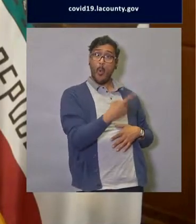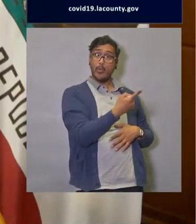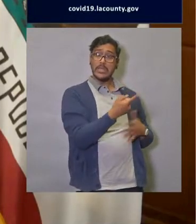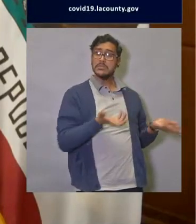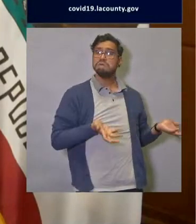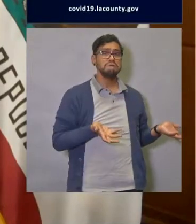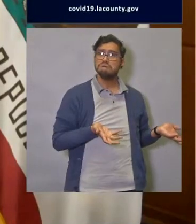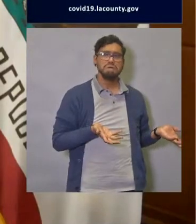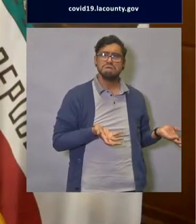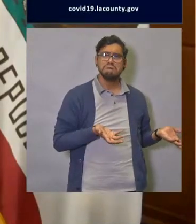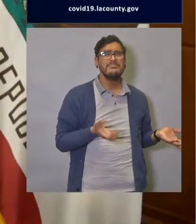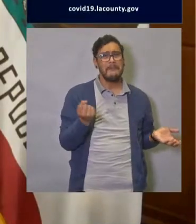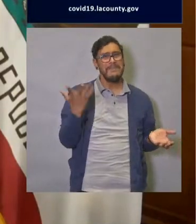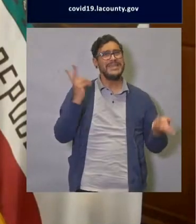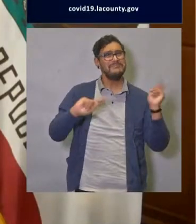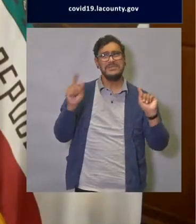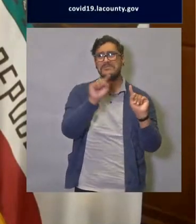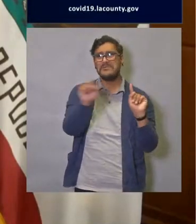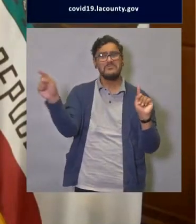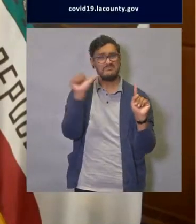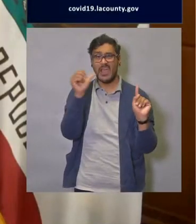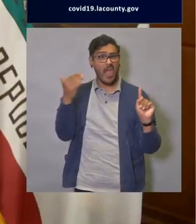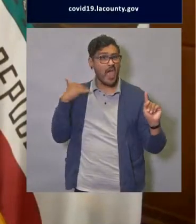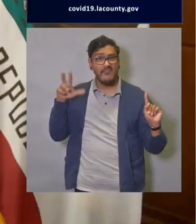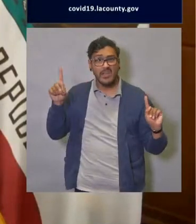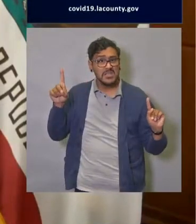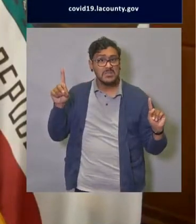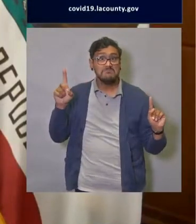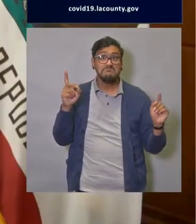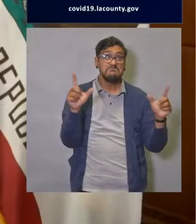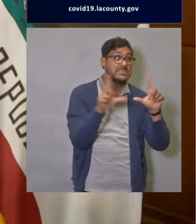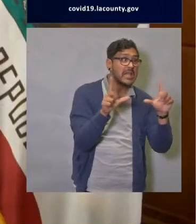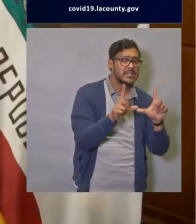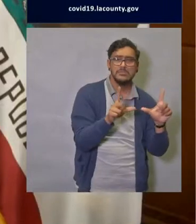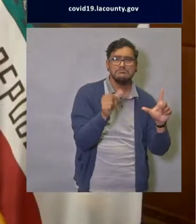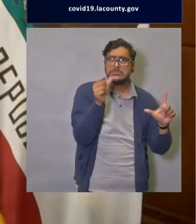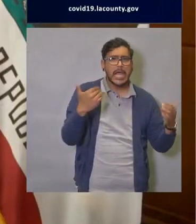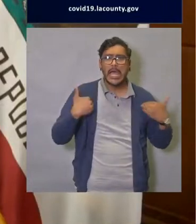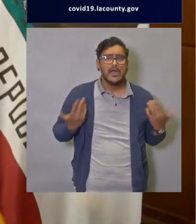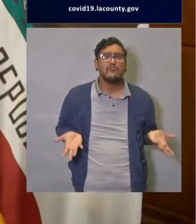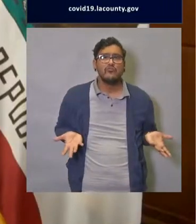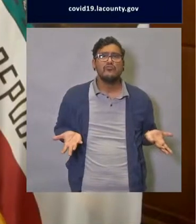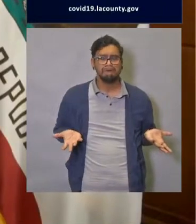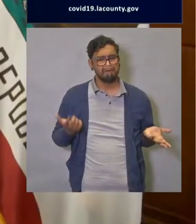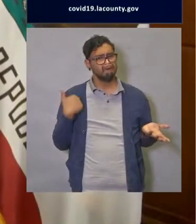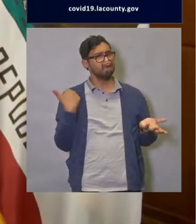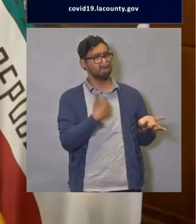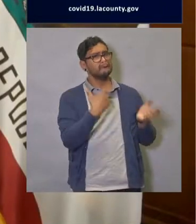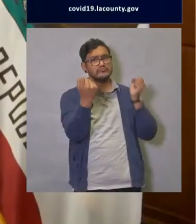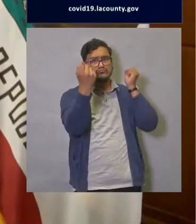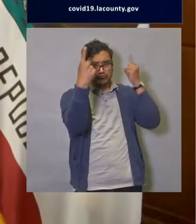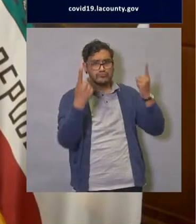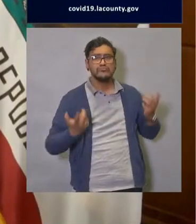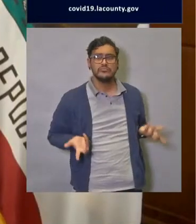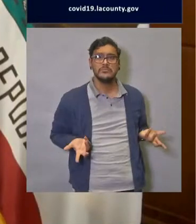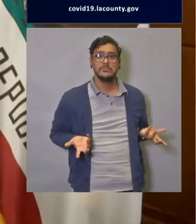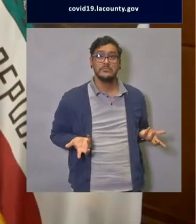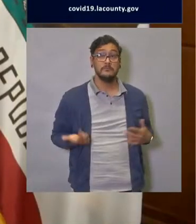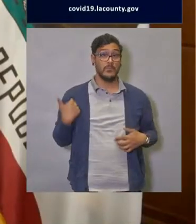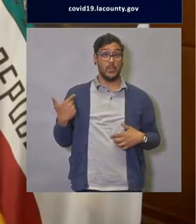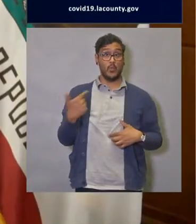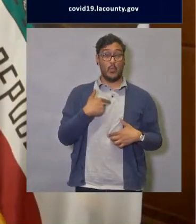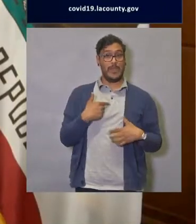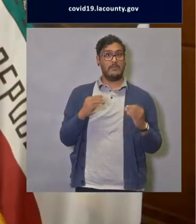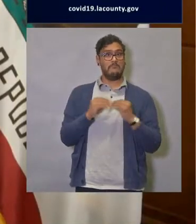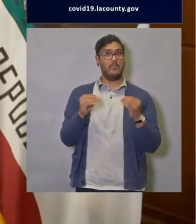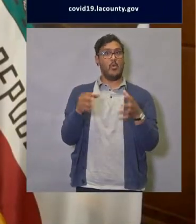photo ID or even a driver's license. While we continue to expand the eligibility criteria to receive a vaccine,